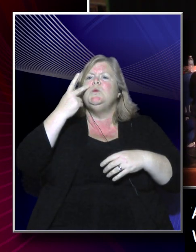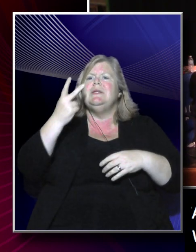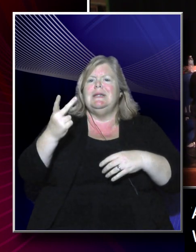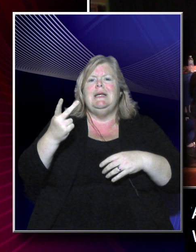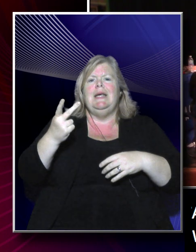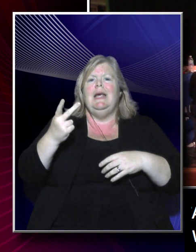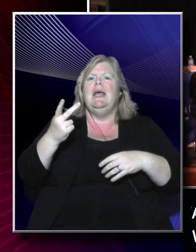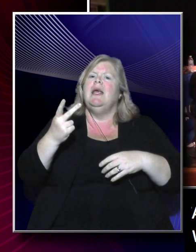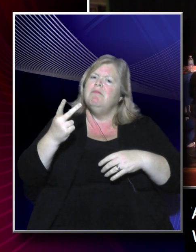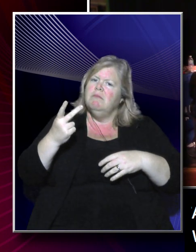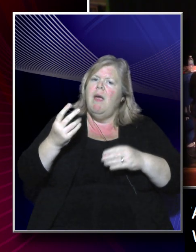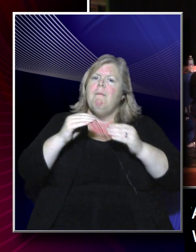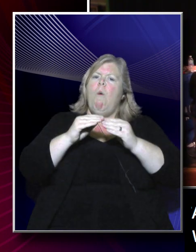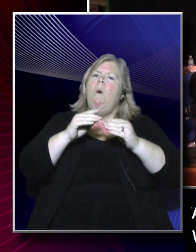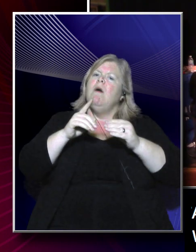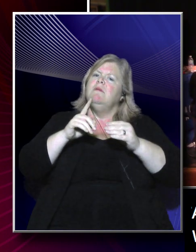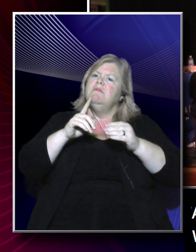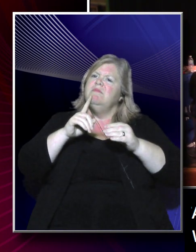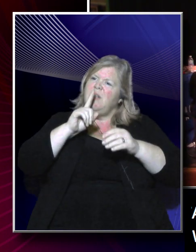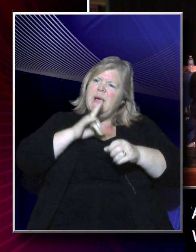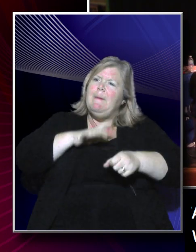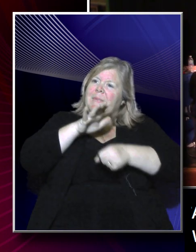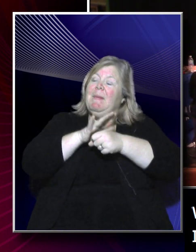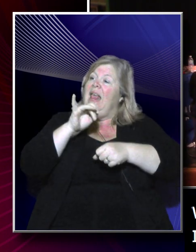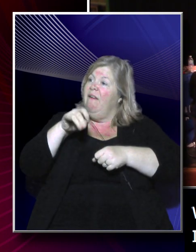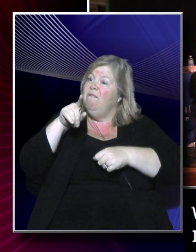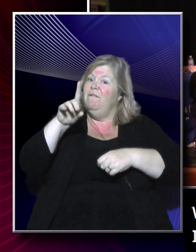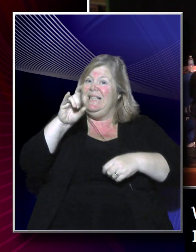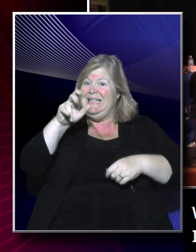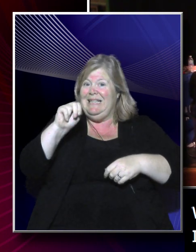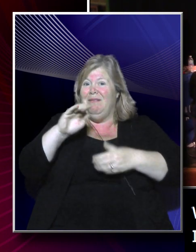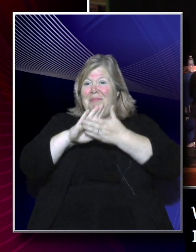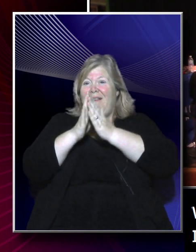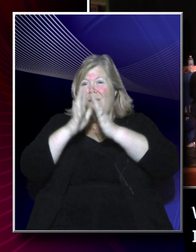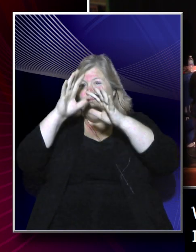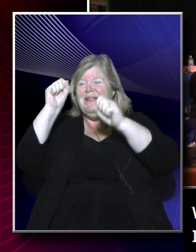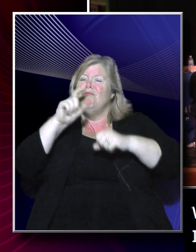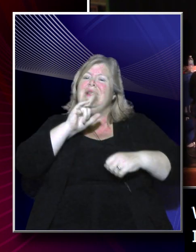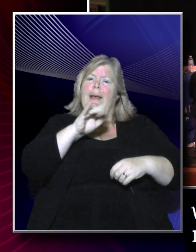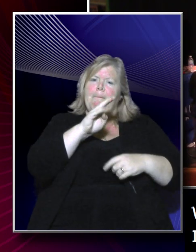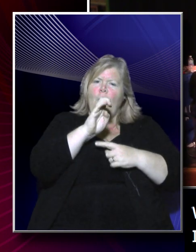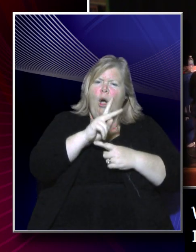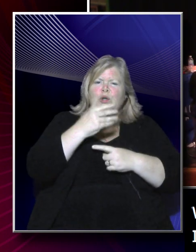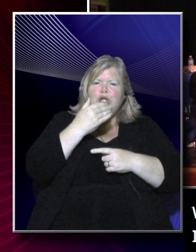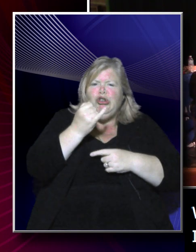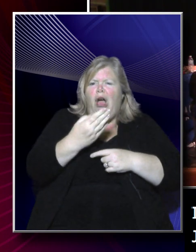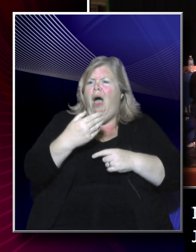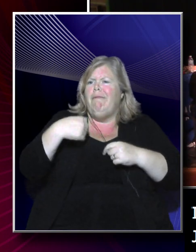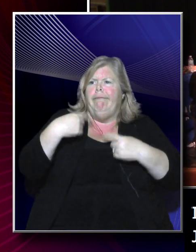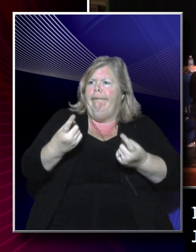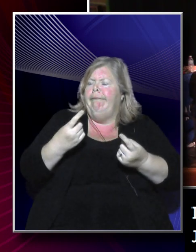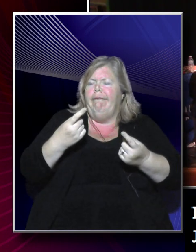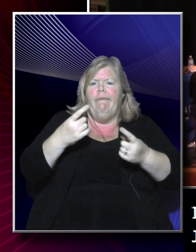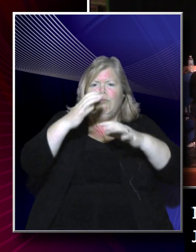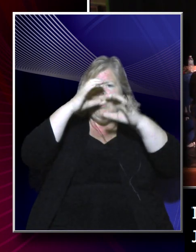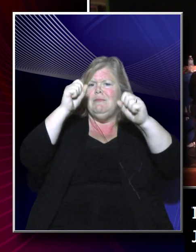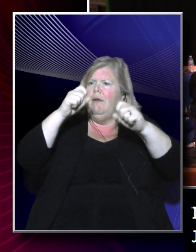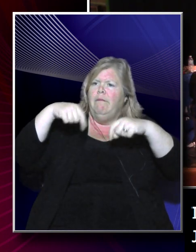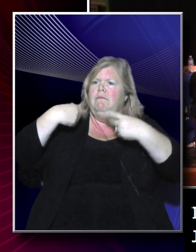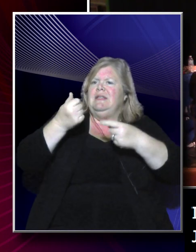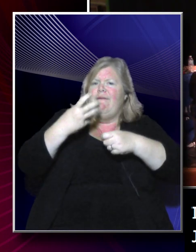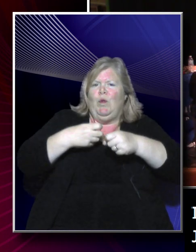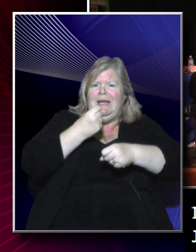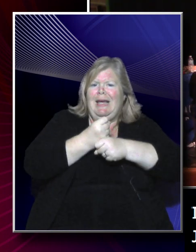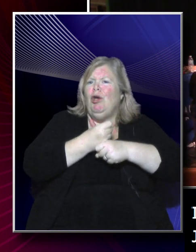bigger commitment from Dean if he were to be president. Mark has done a great job in terms of being president the last few years. He's